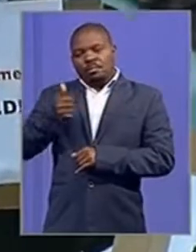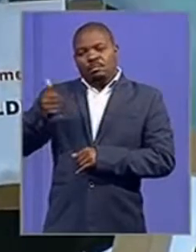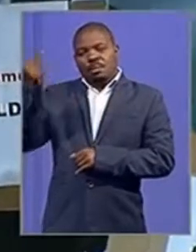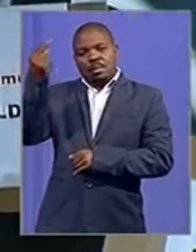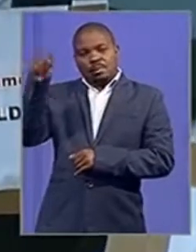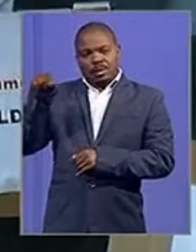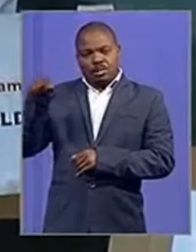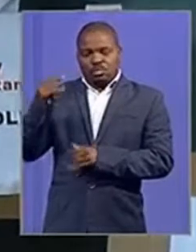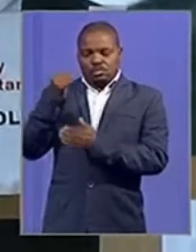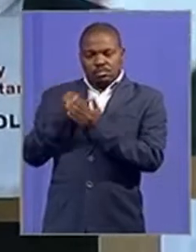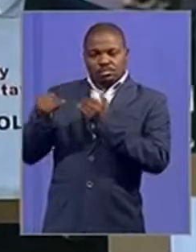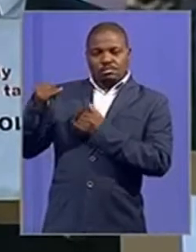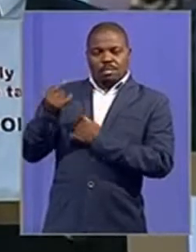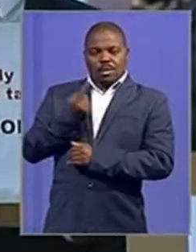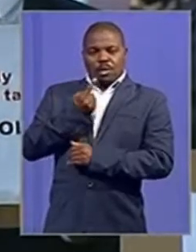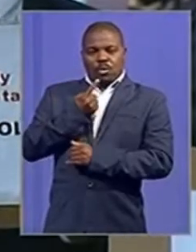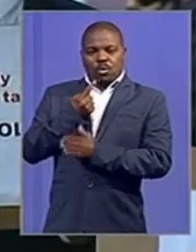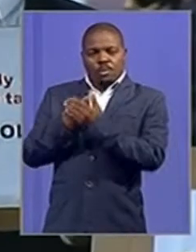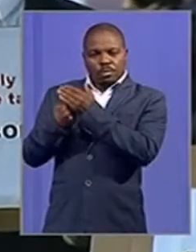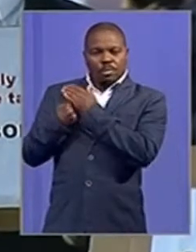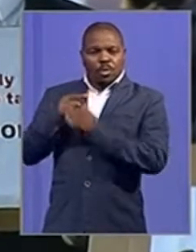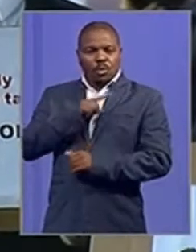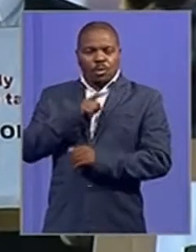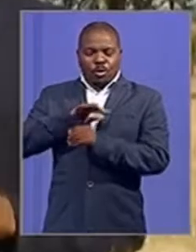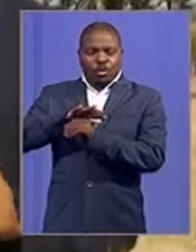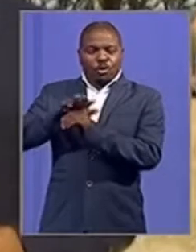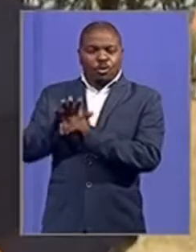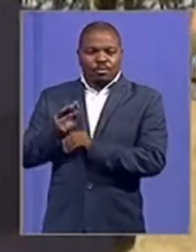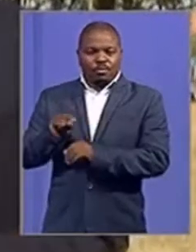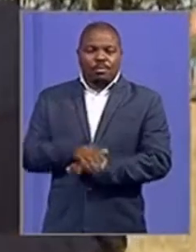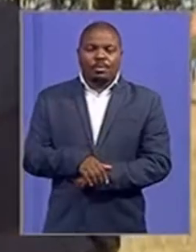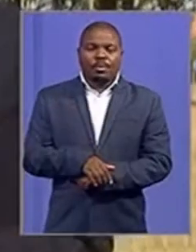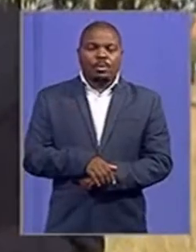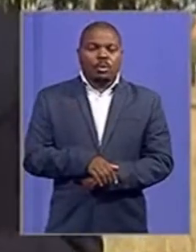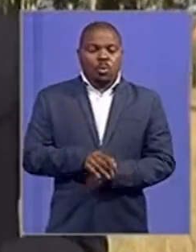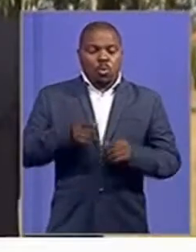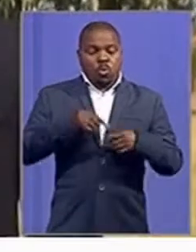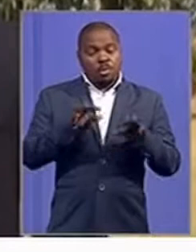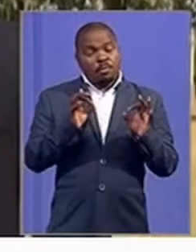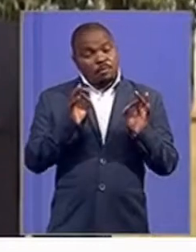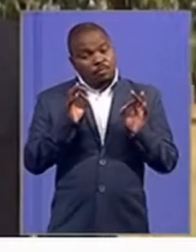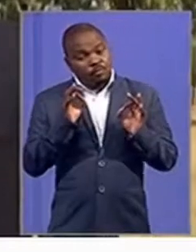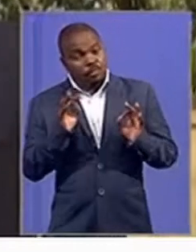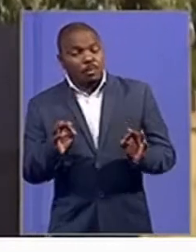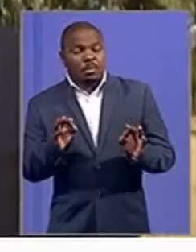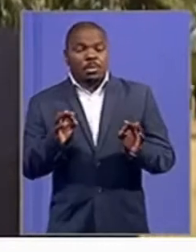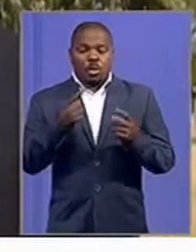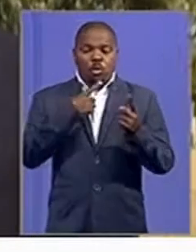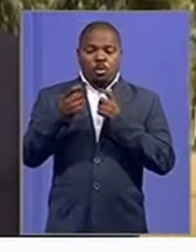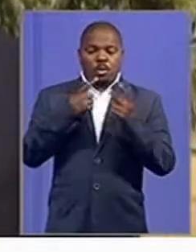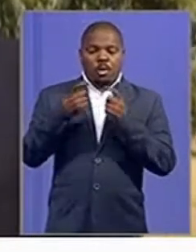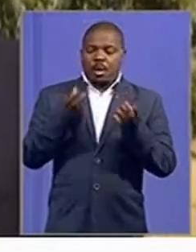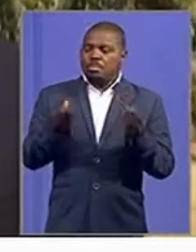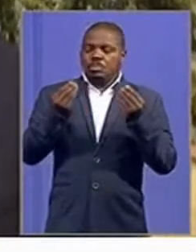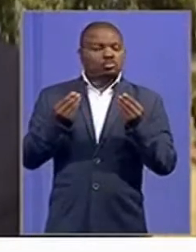la go ikatsološa setšhabeng ka baka la COVID-19. We have not received any formal complaints